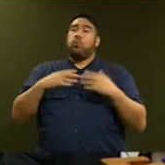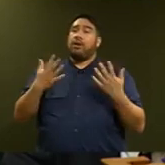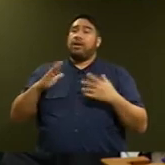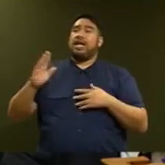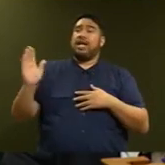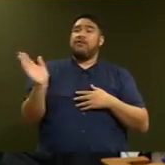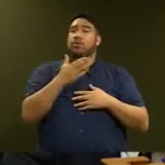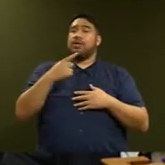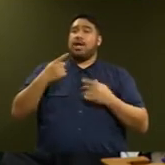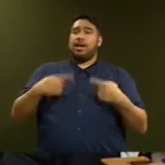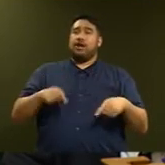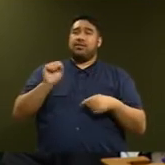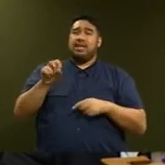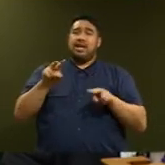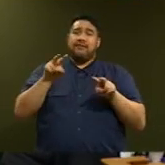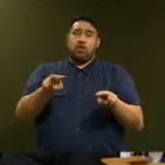the hallmark of a democracy.